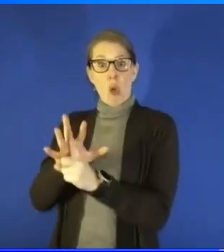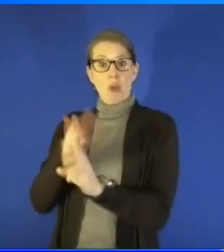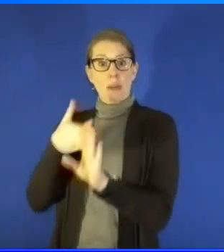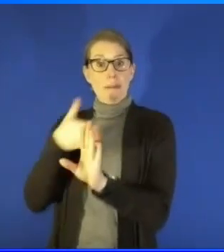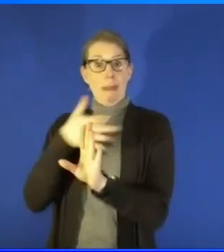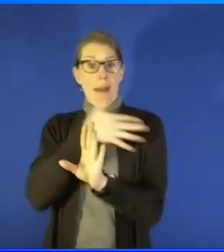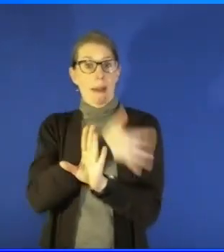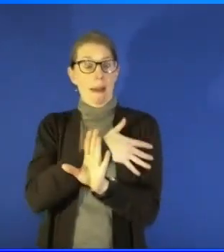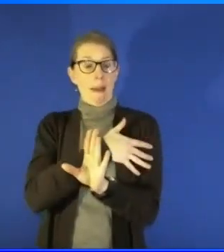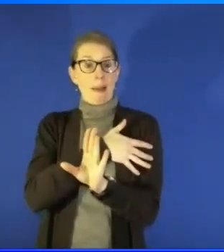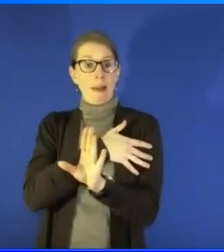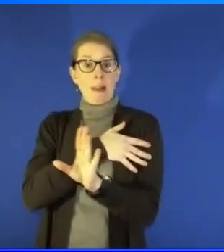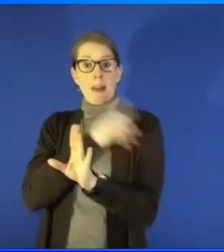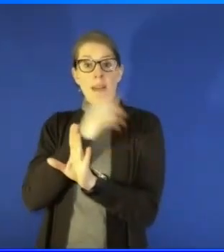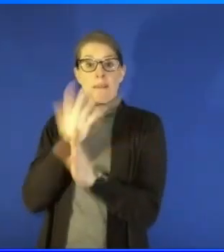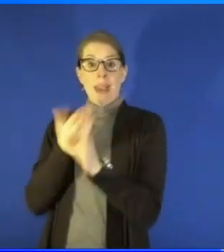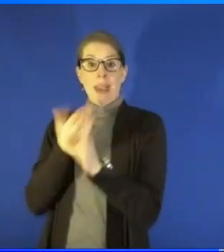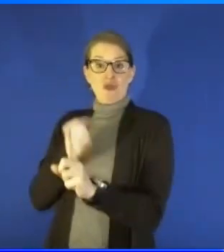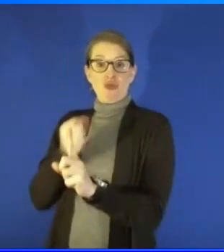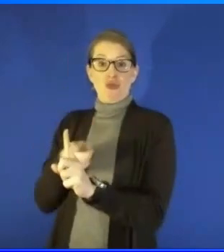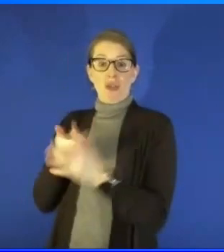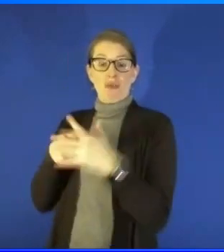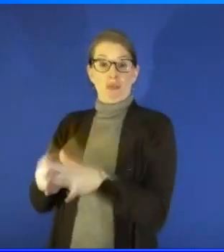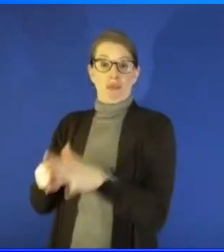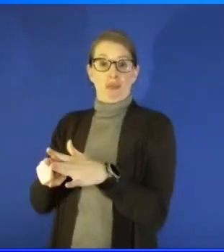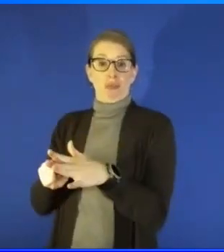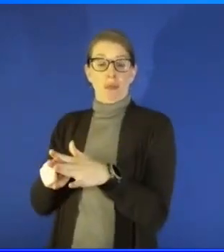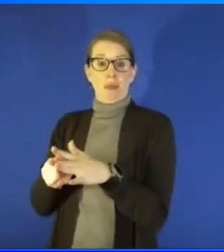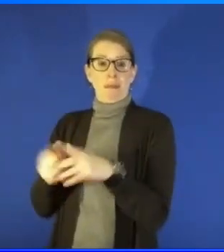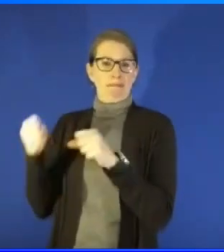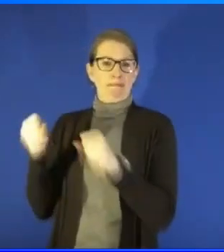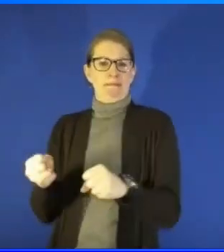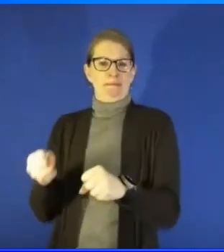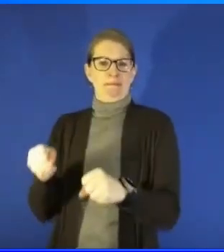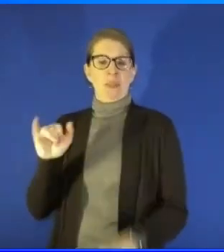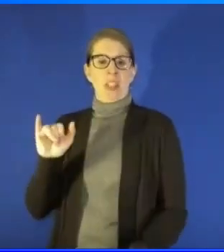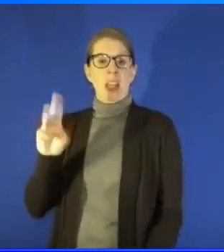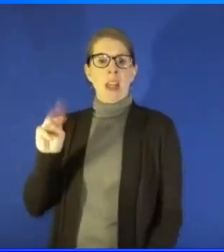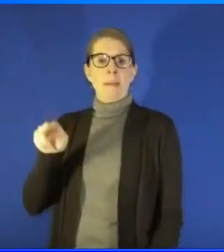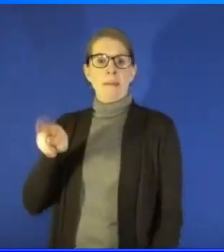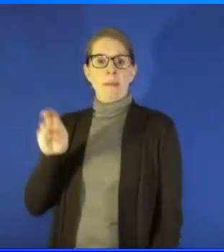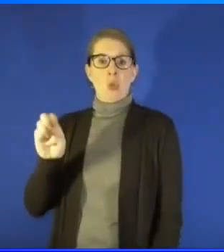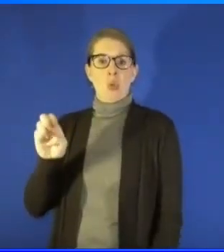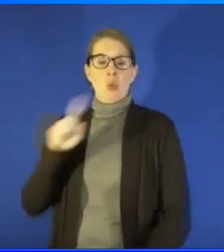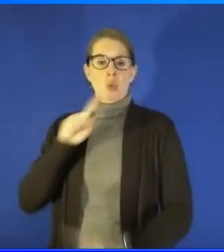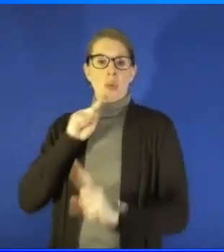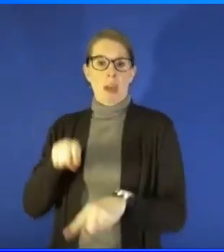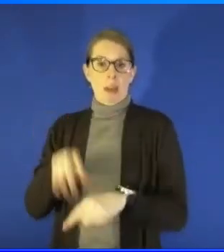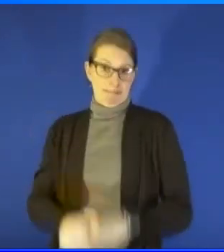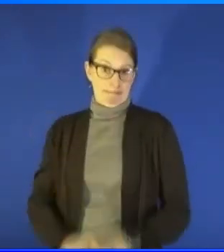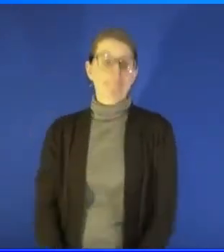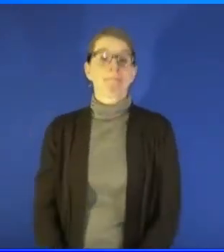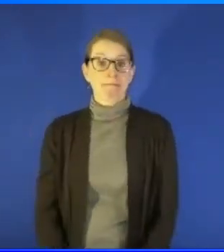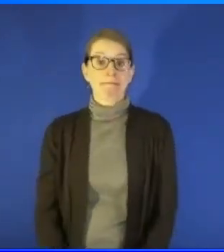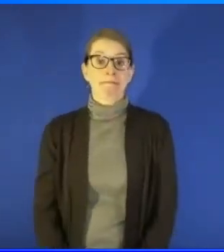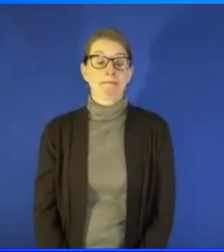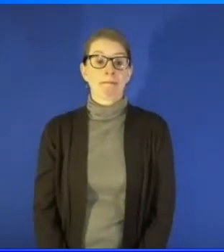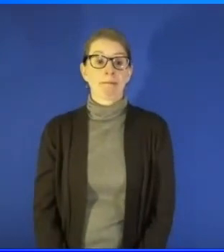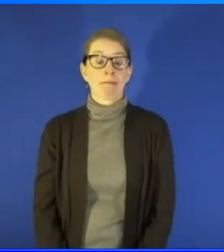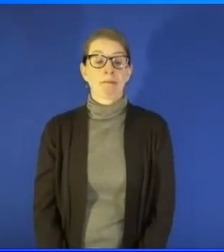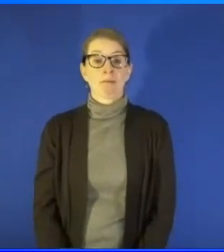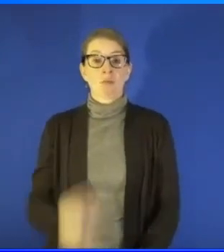may trigger a more robust immune response. And so we're looking at things